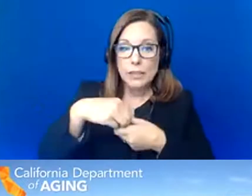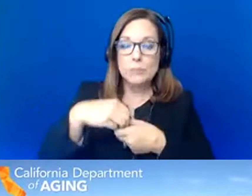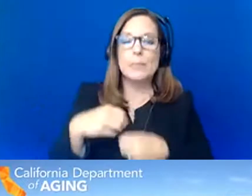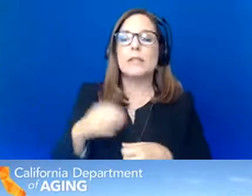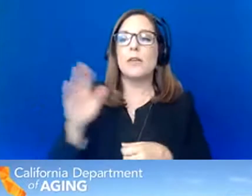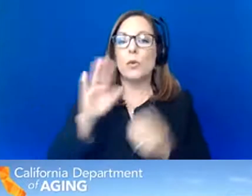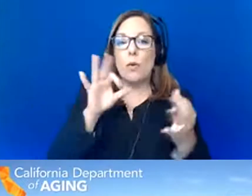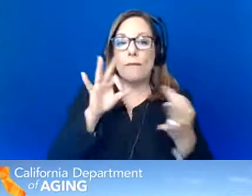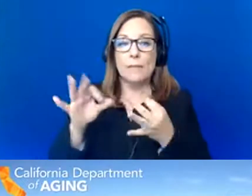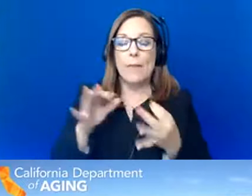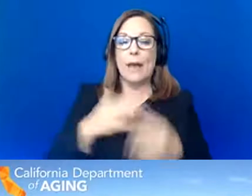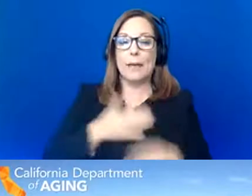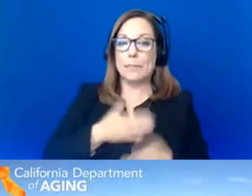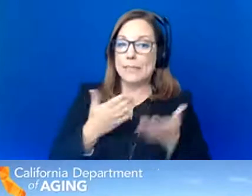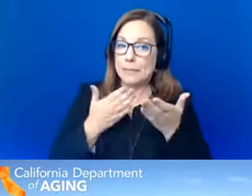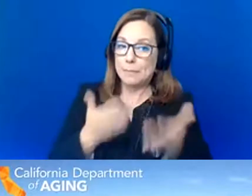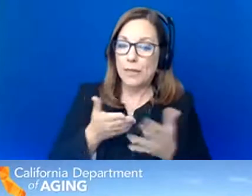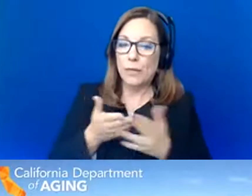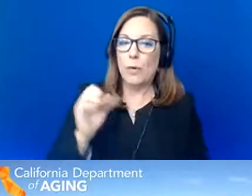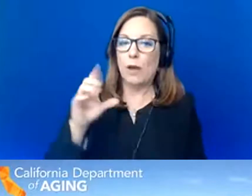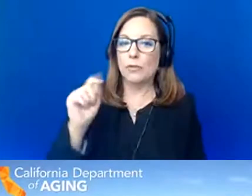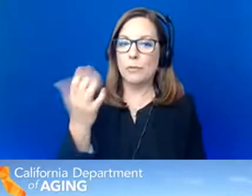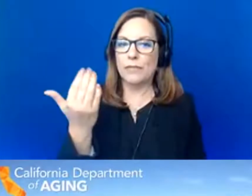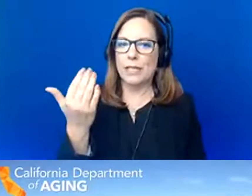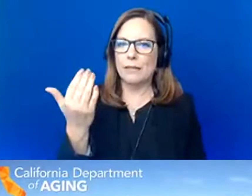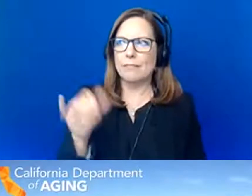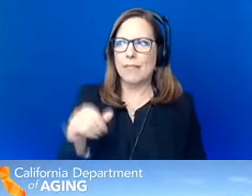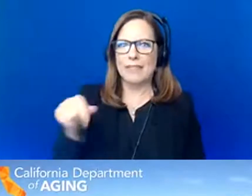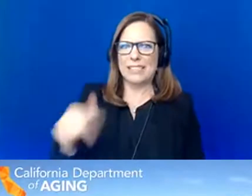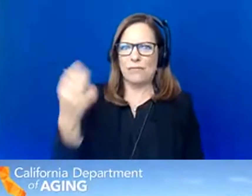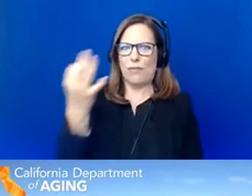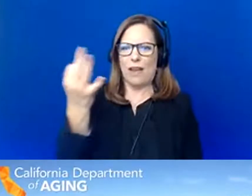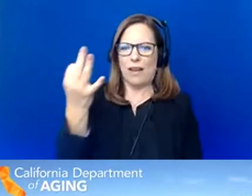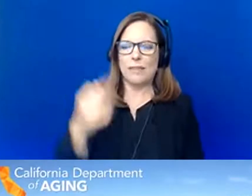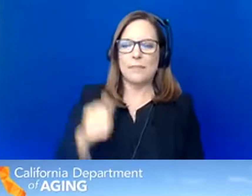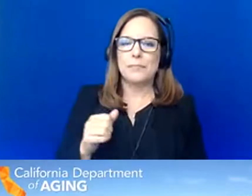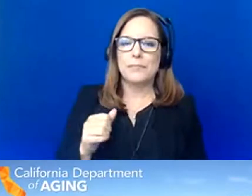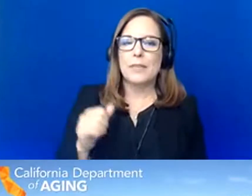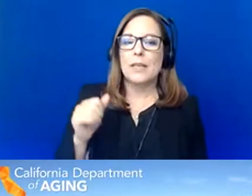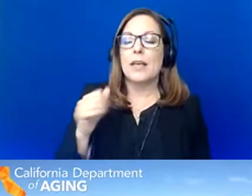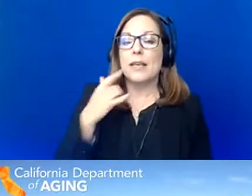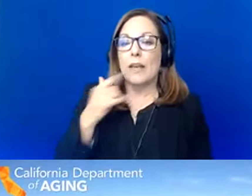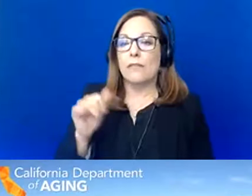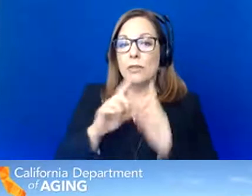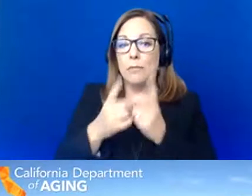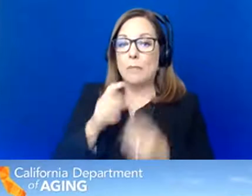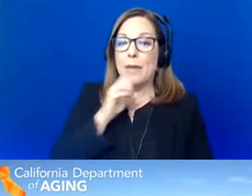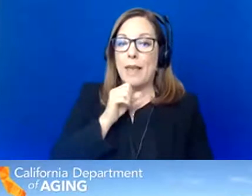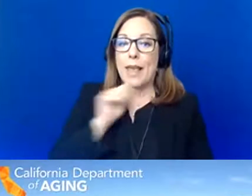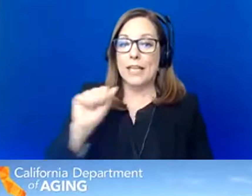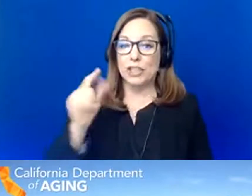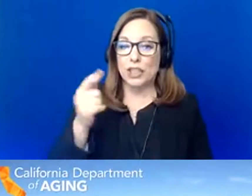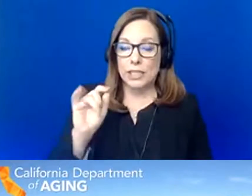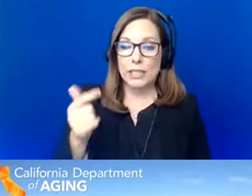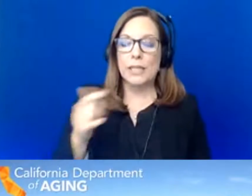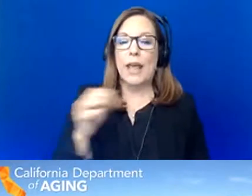through October 15th, which is this Friday. California Department of Aging and California Commission on Aging will be hosting